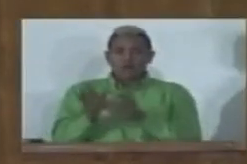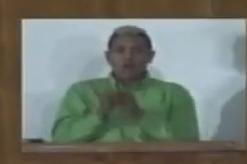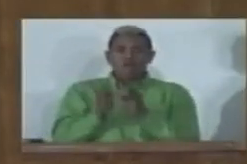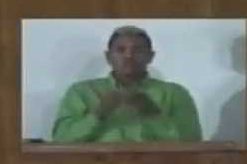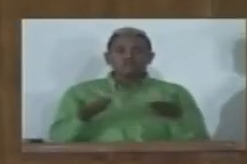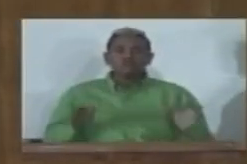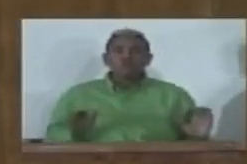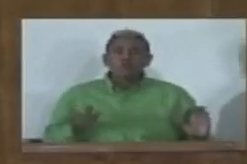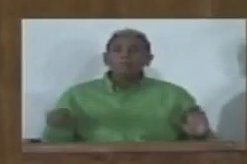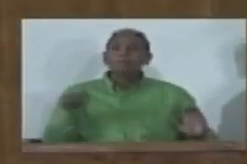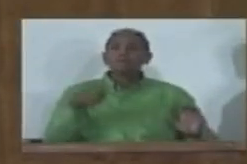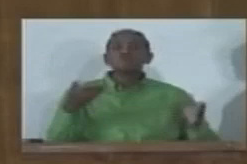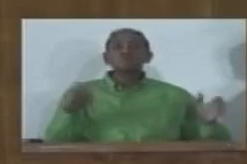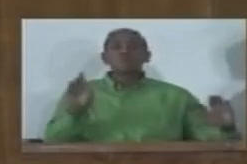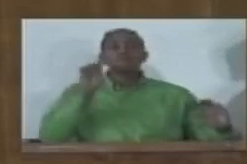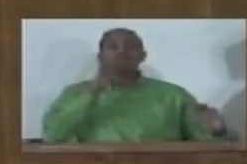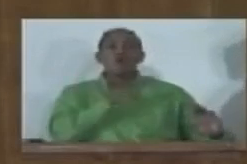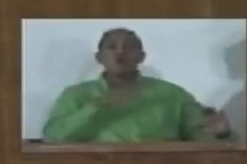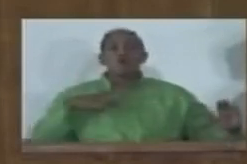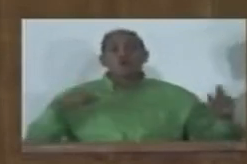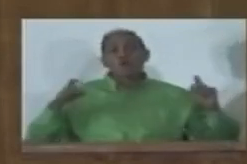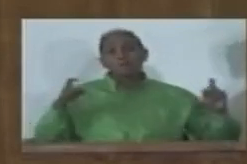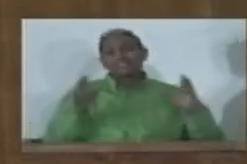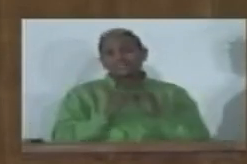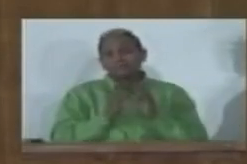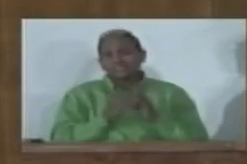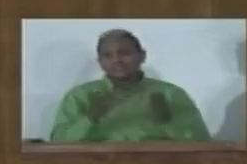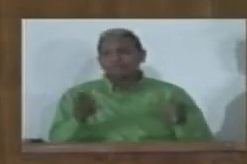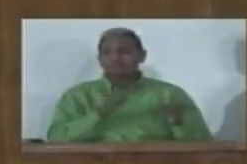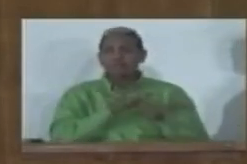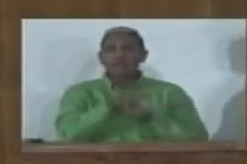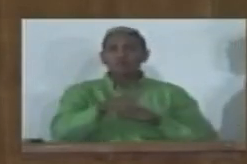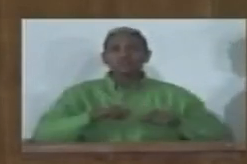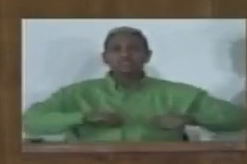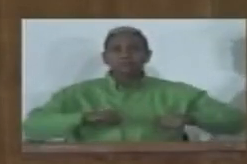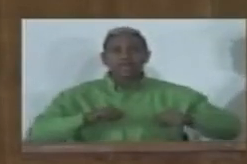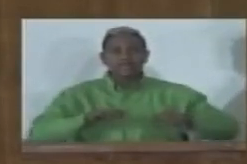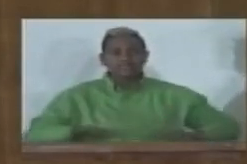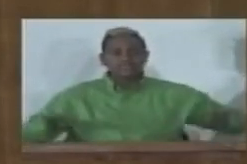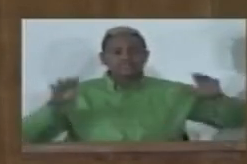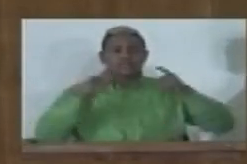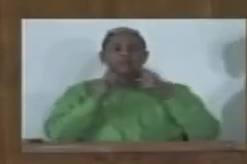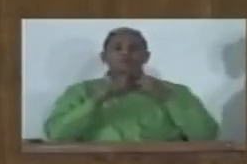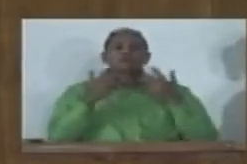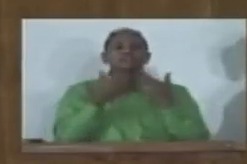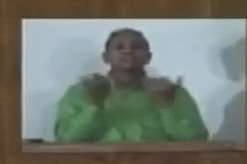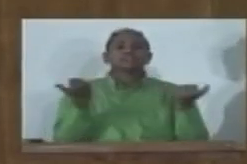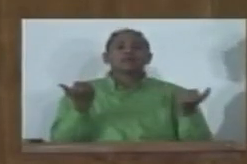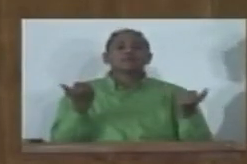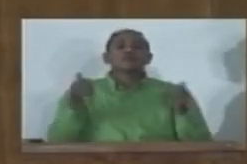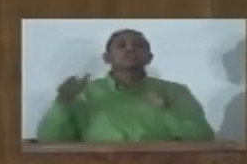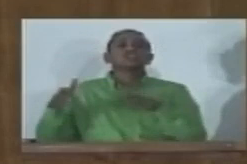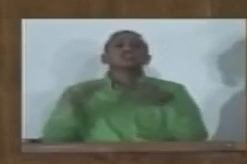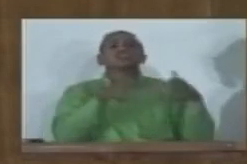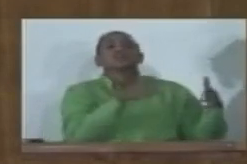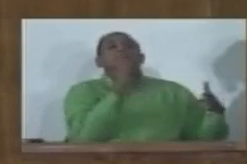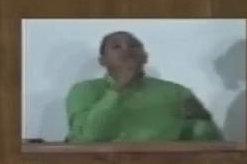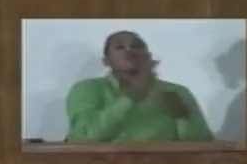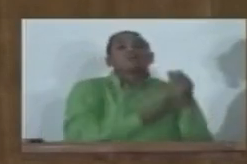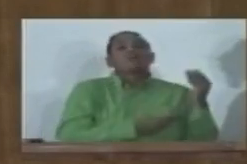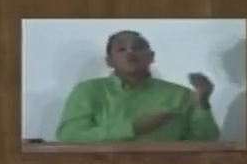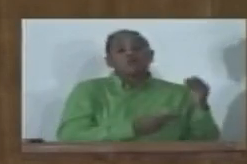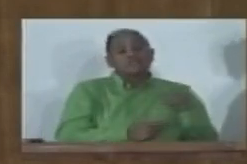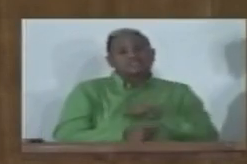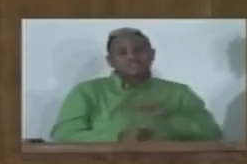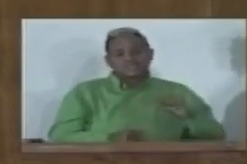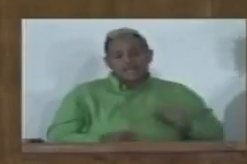rooms, rooms for committee meetings, adequate space, and separate chambers for both houses of